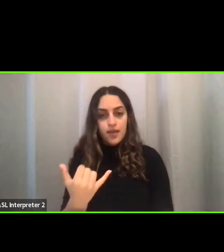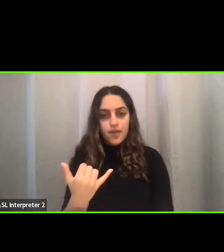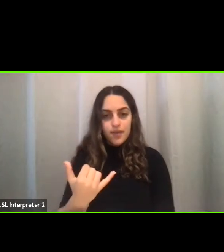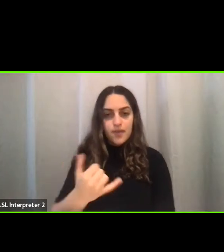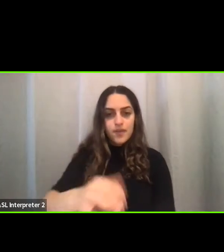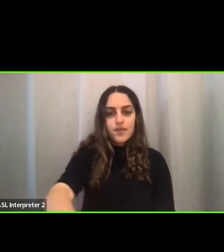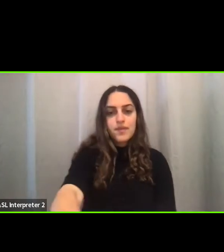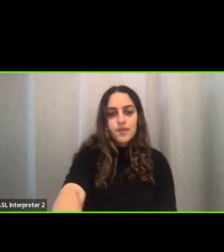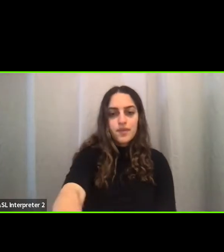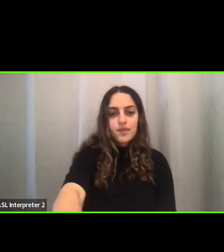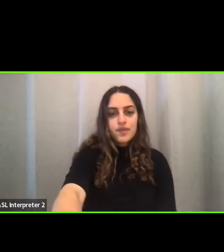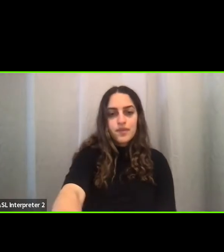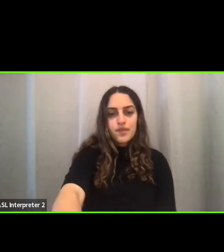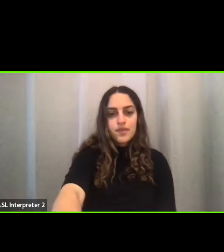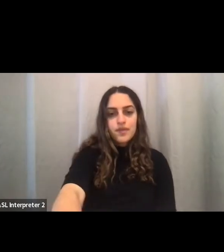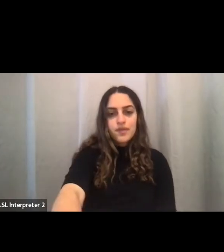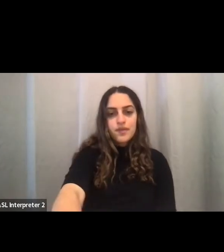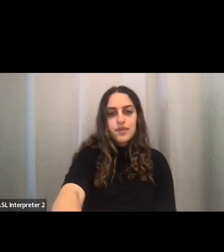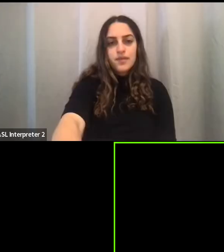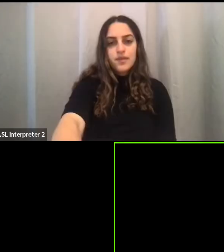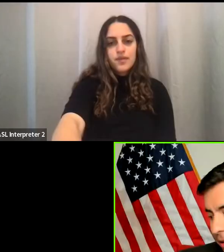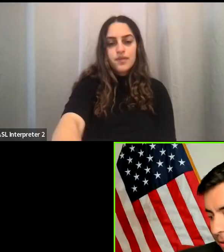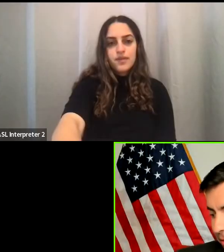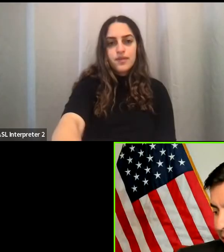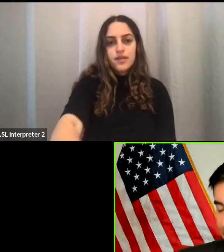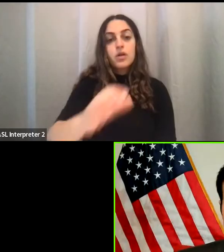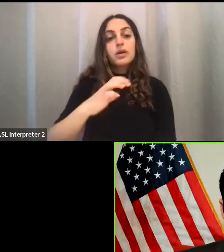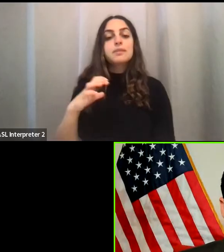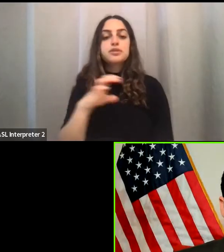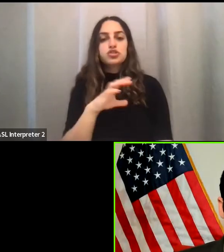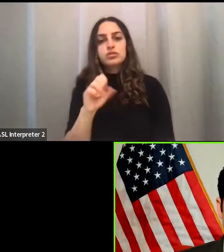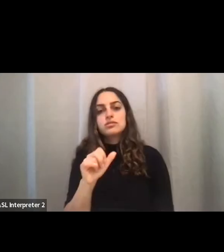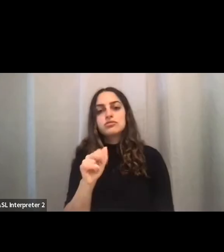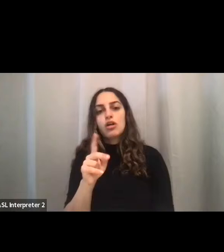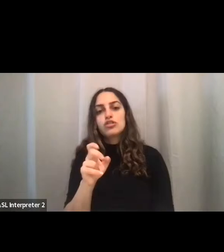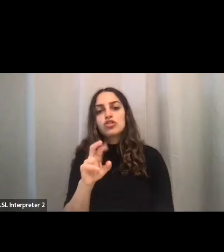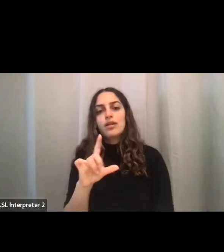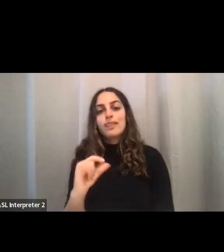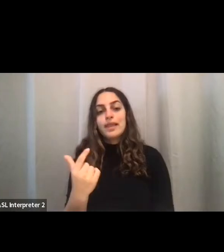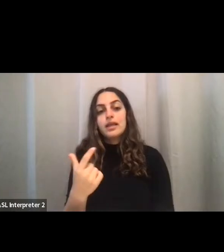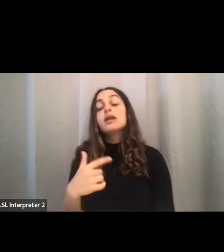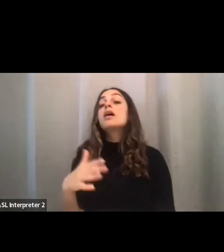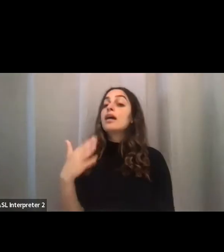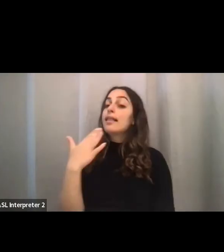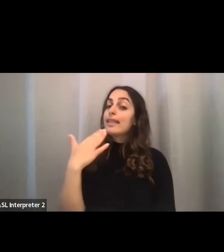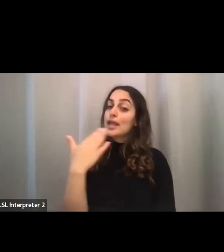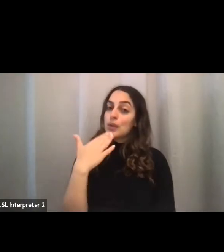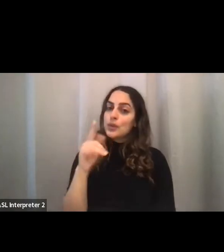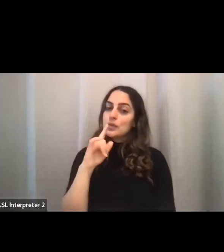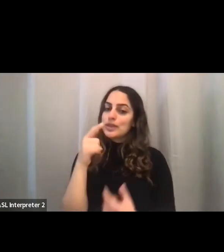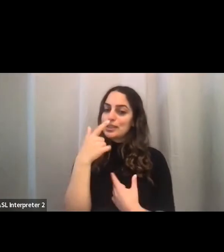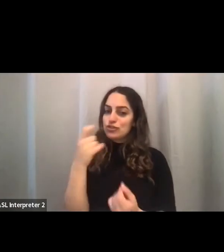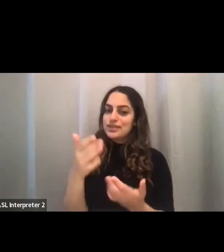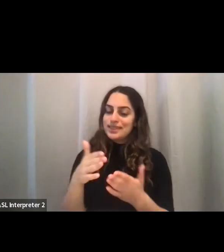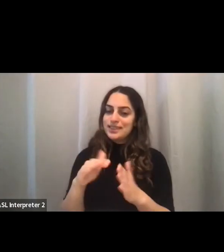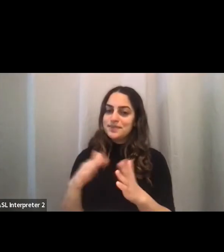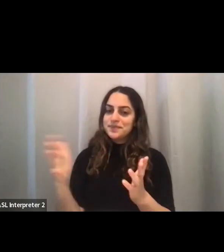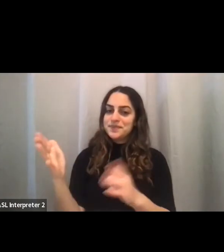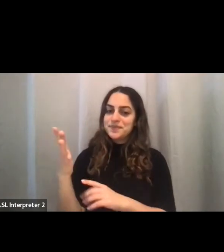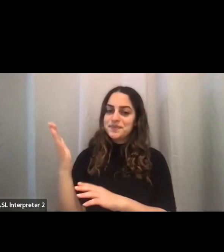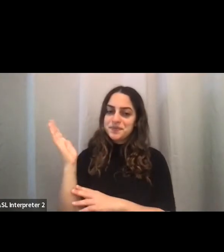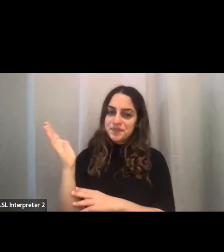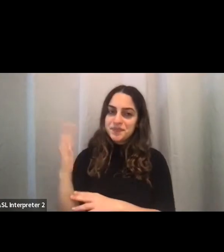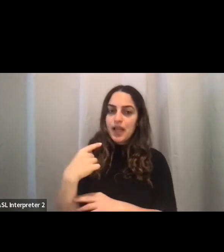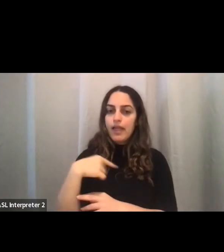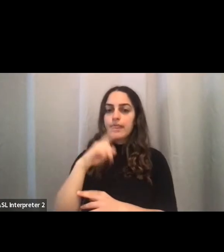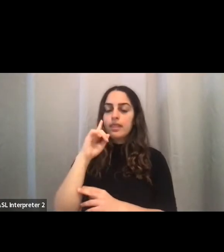commissioner saunderling thank you very much those were very uh interesting uh opening statements and i think uh we all learned a